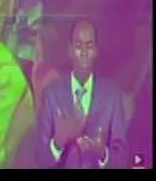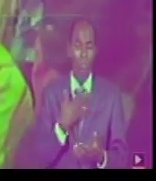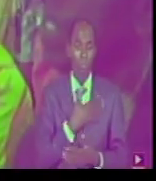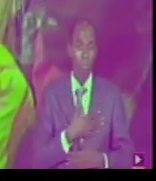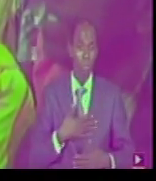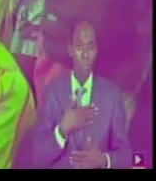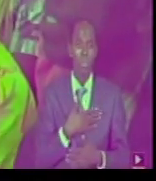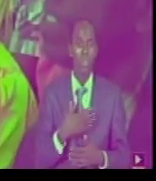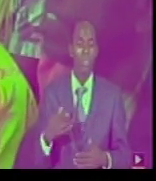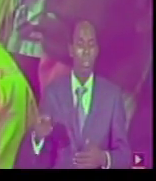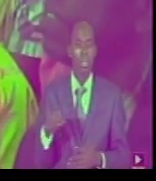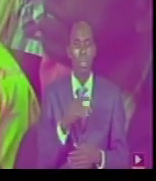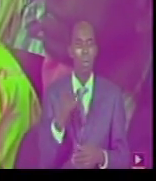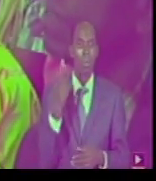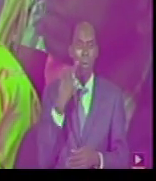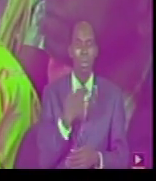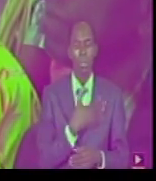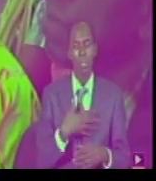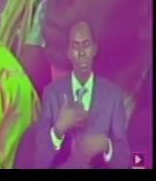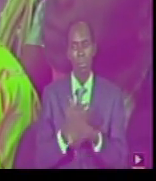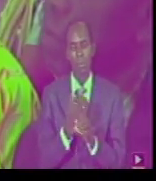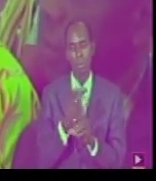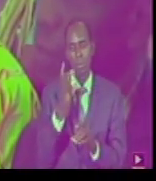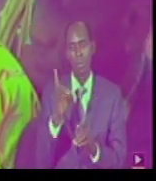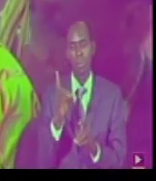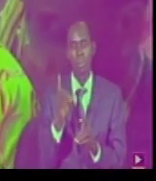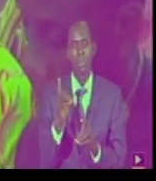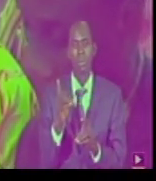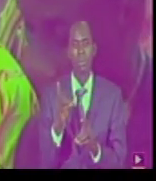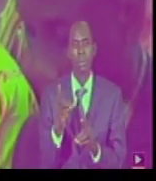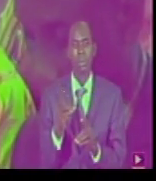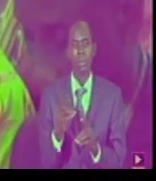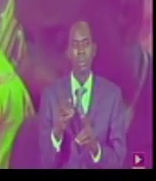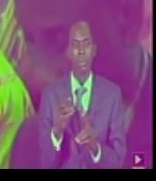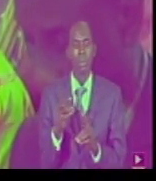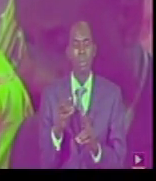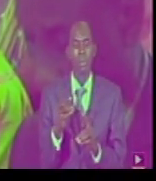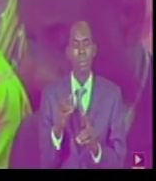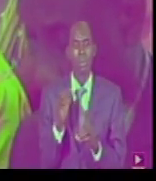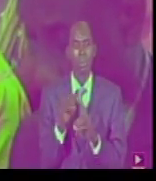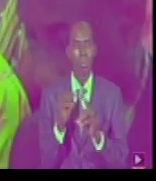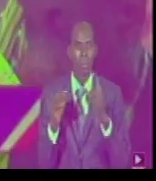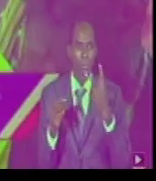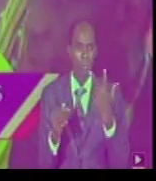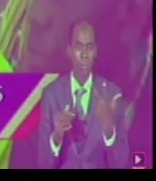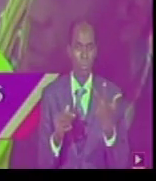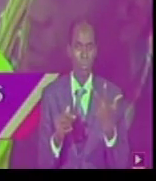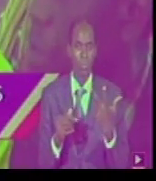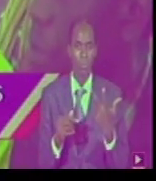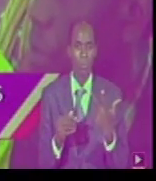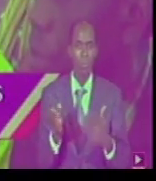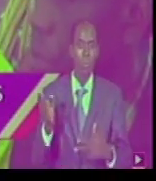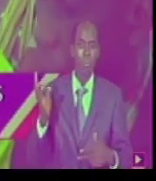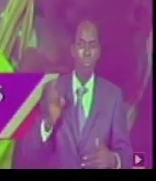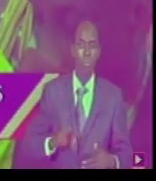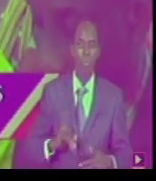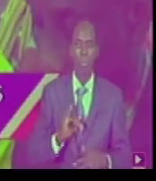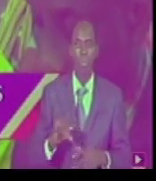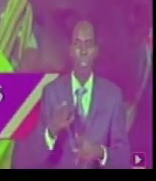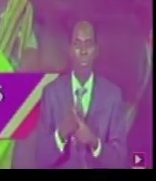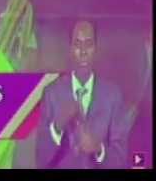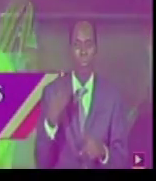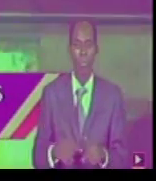were created. Point number 3, benefiting from the old privileges